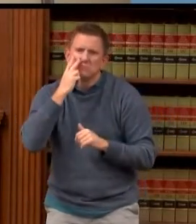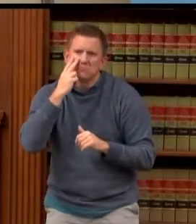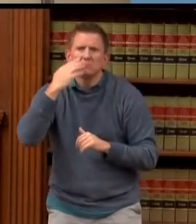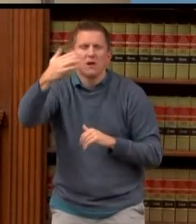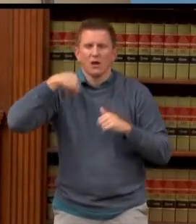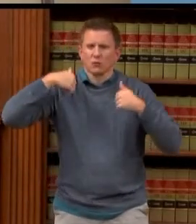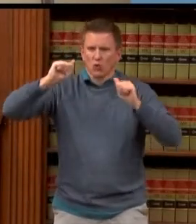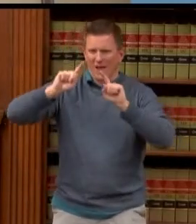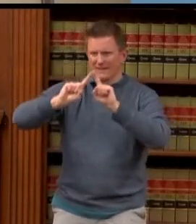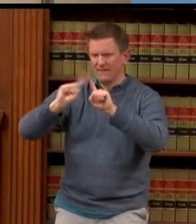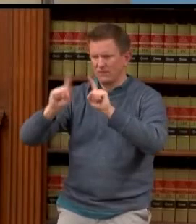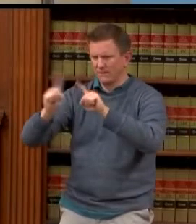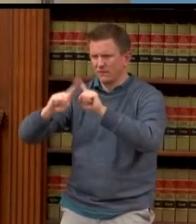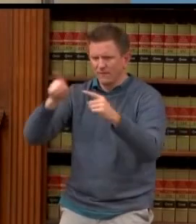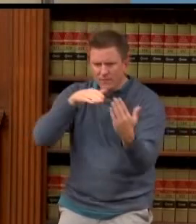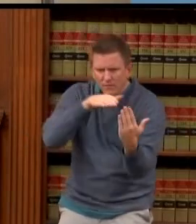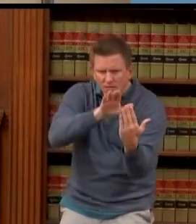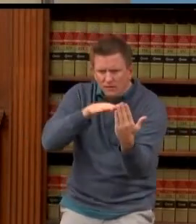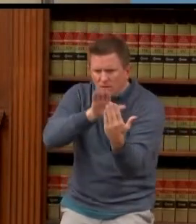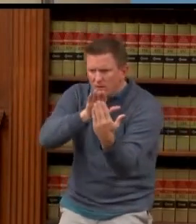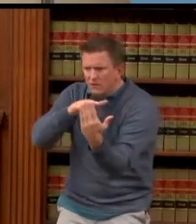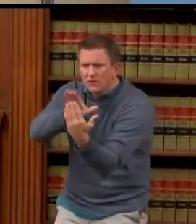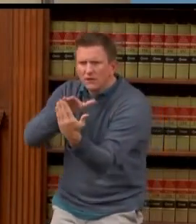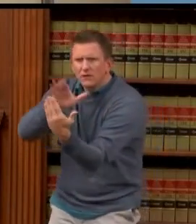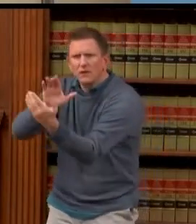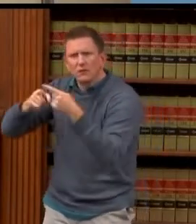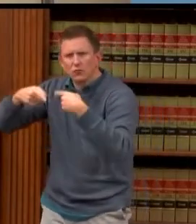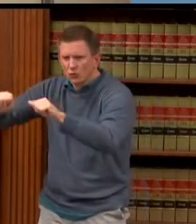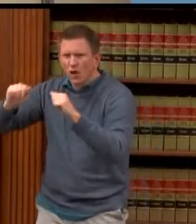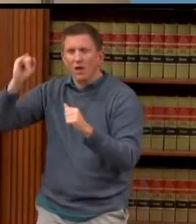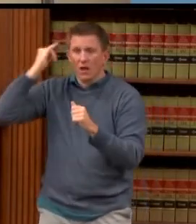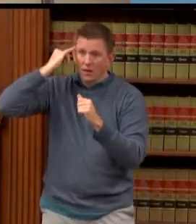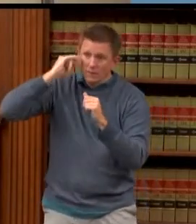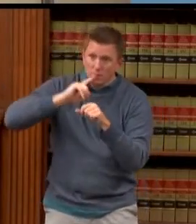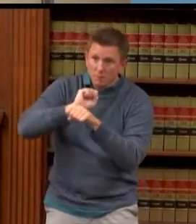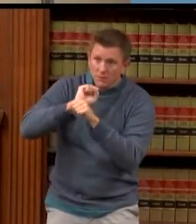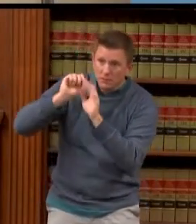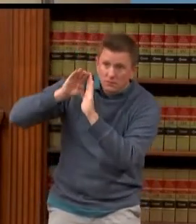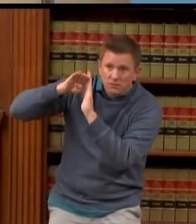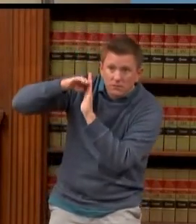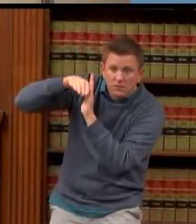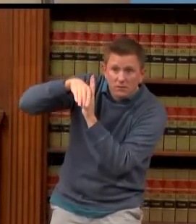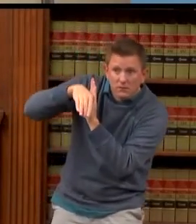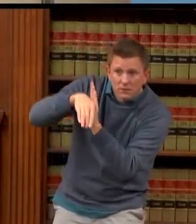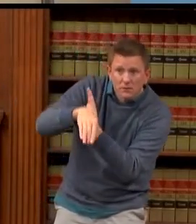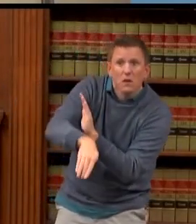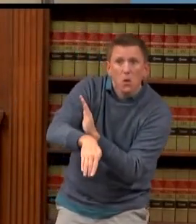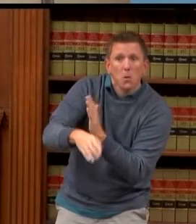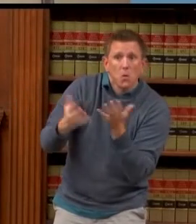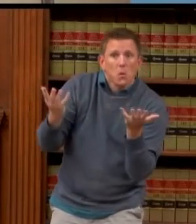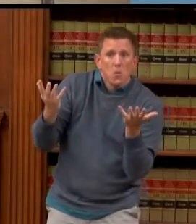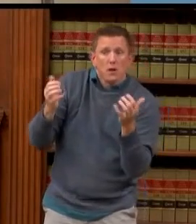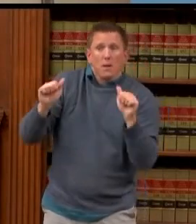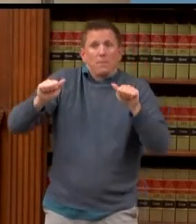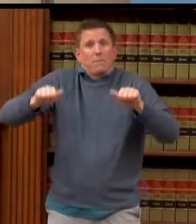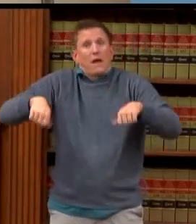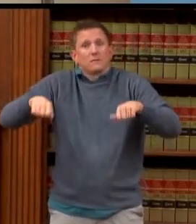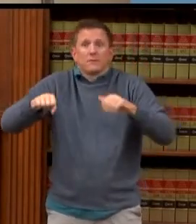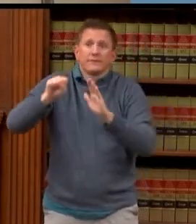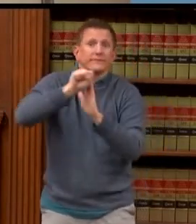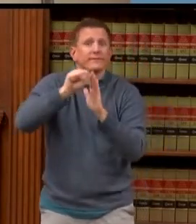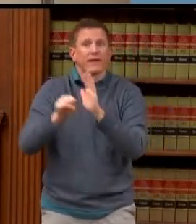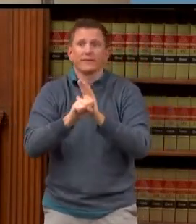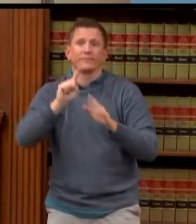run out of strategies, that could be possible that the state would place the city of Denver or perhaps the entire state under a stay-at-home